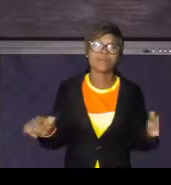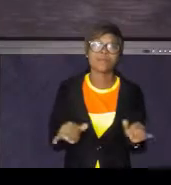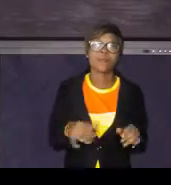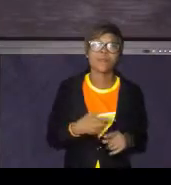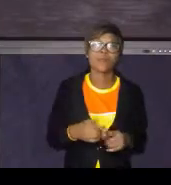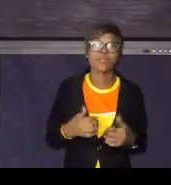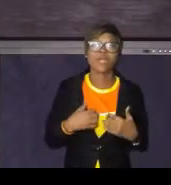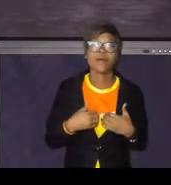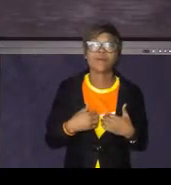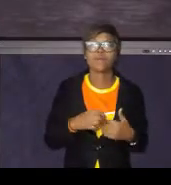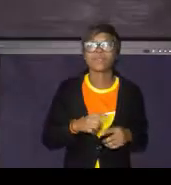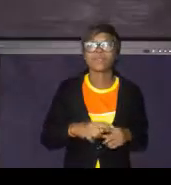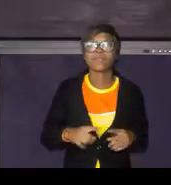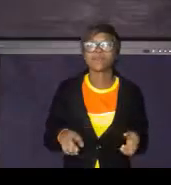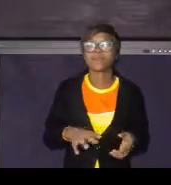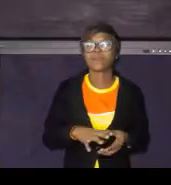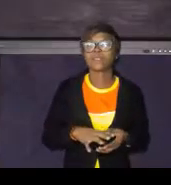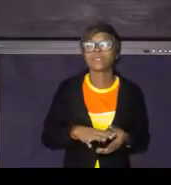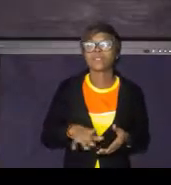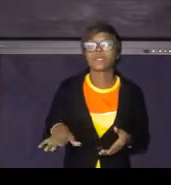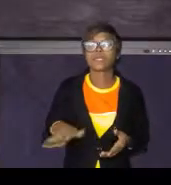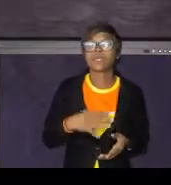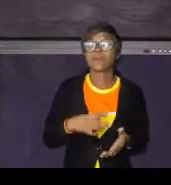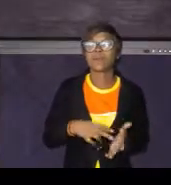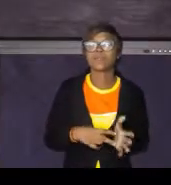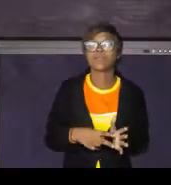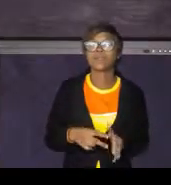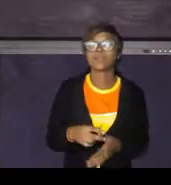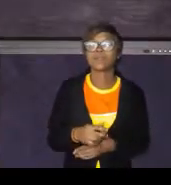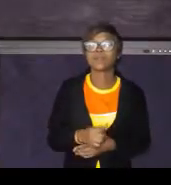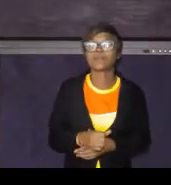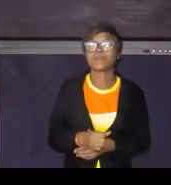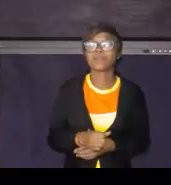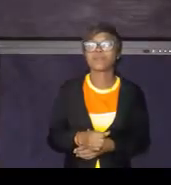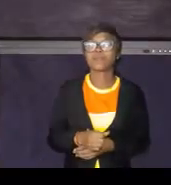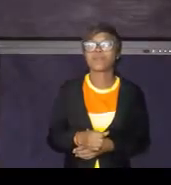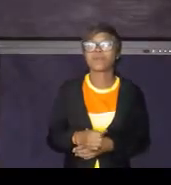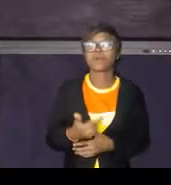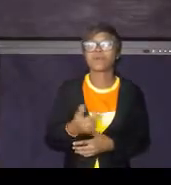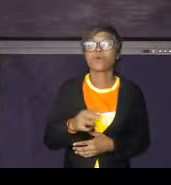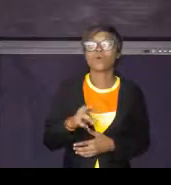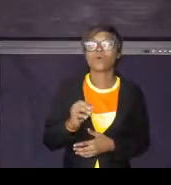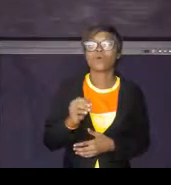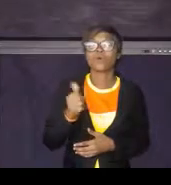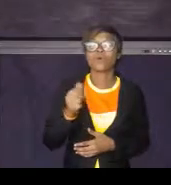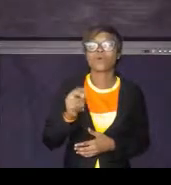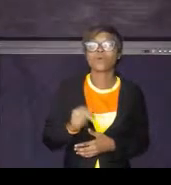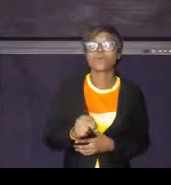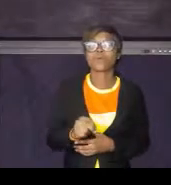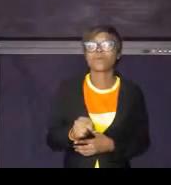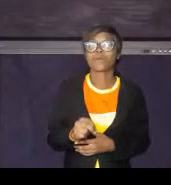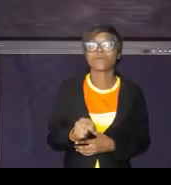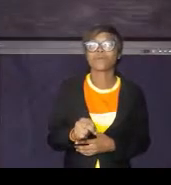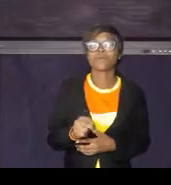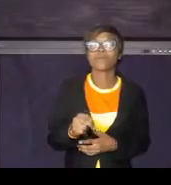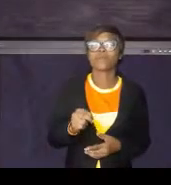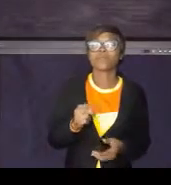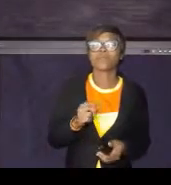alike, but they have different spellings and different meanings. Groan, the first